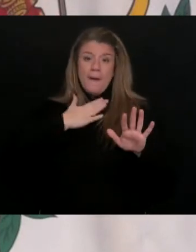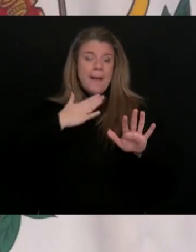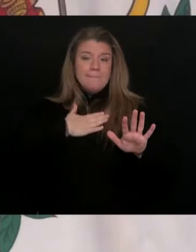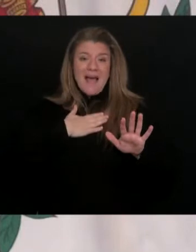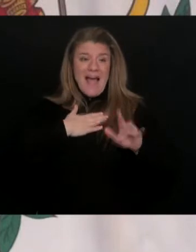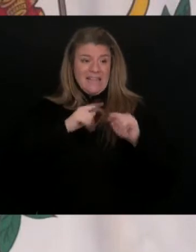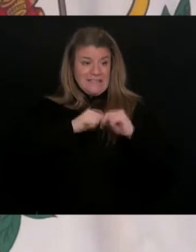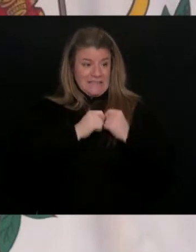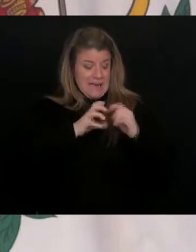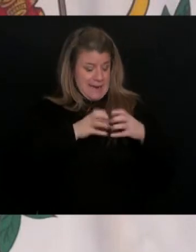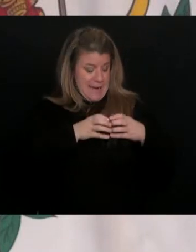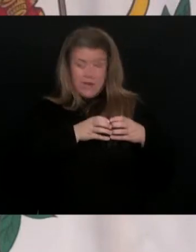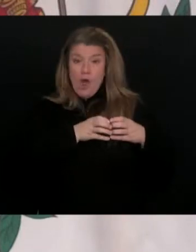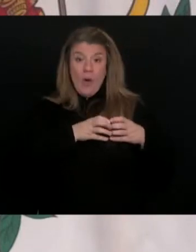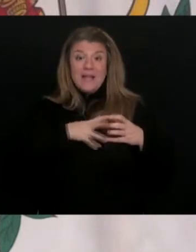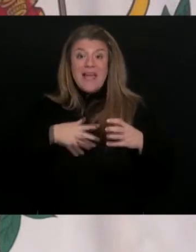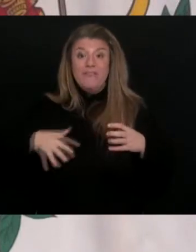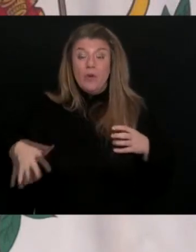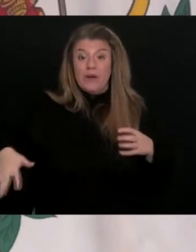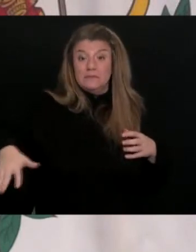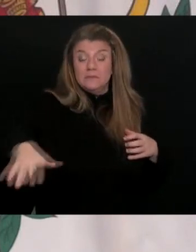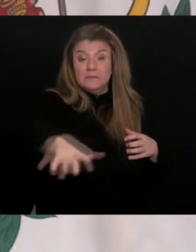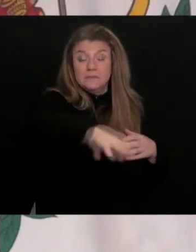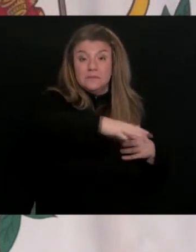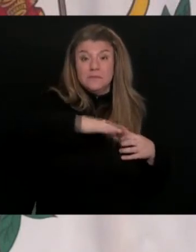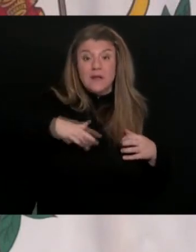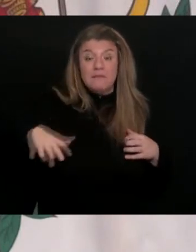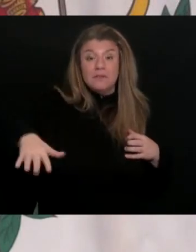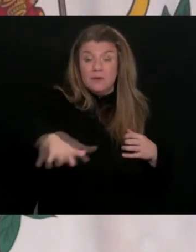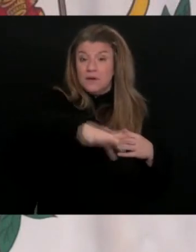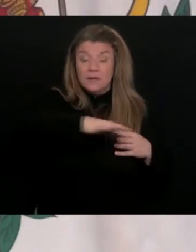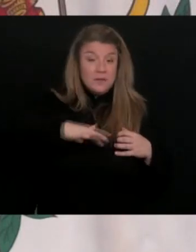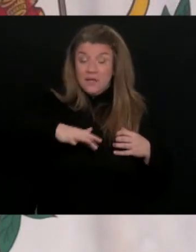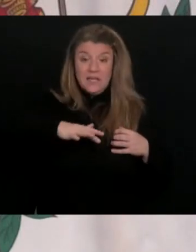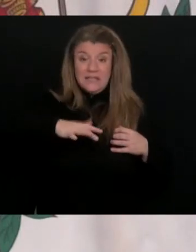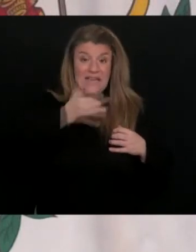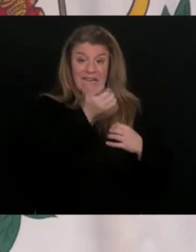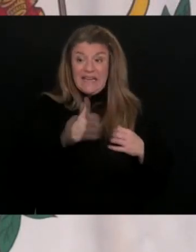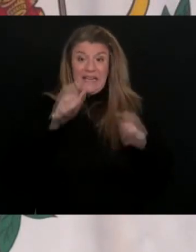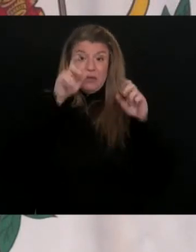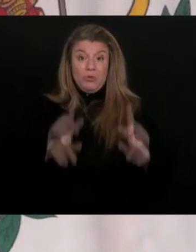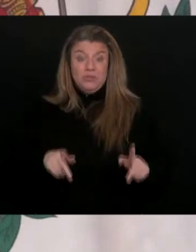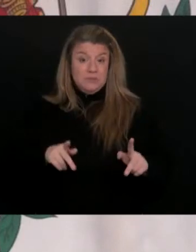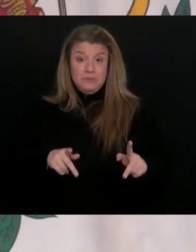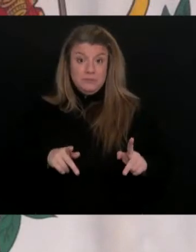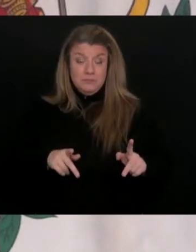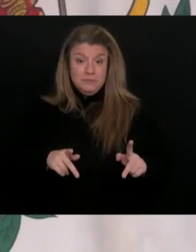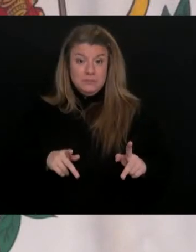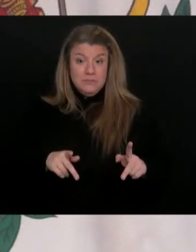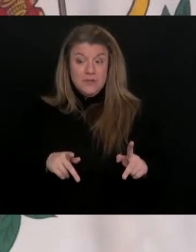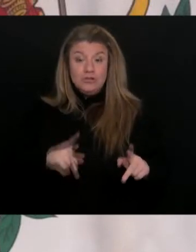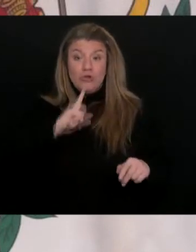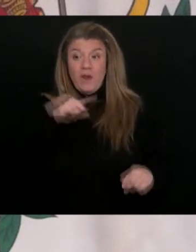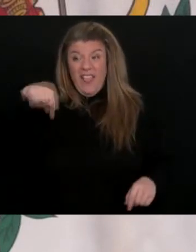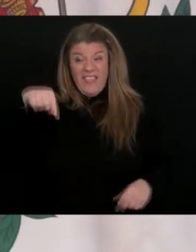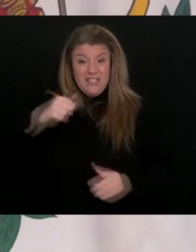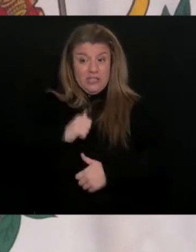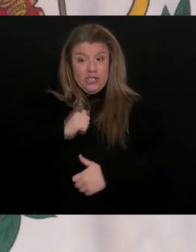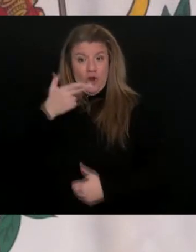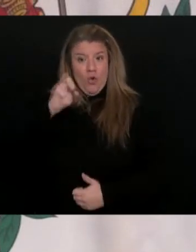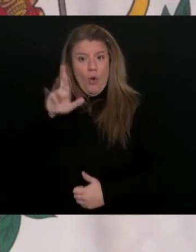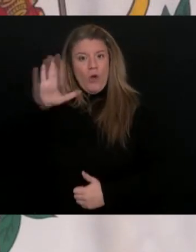with ideas. This is absolutely, you know, the brainchild of General Hoyer and his